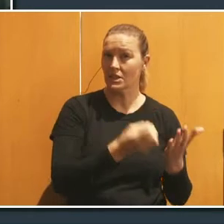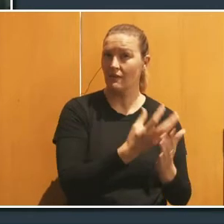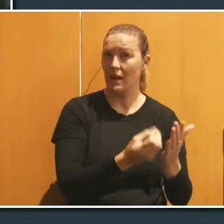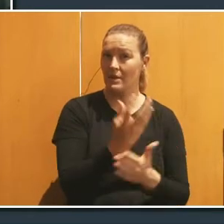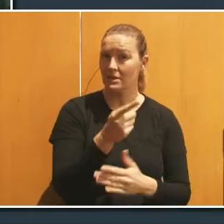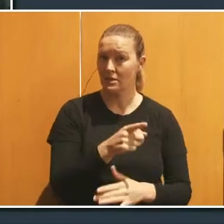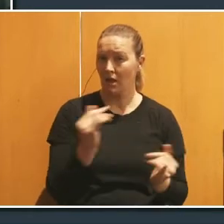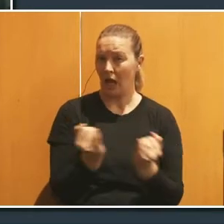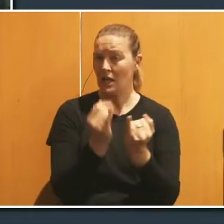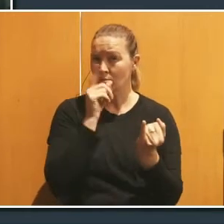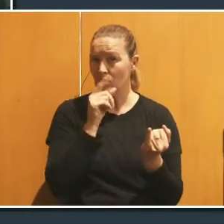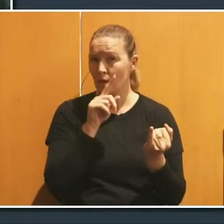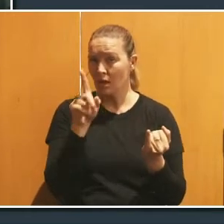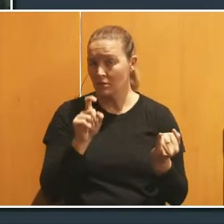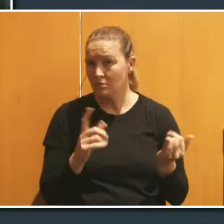incentivise?